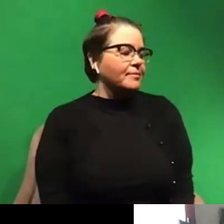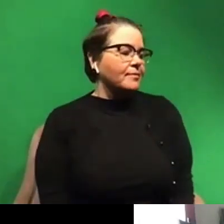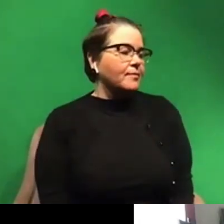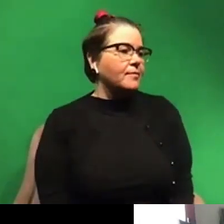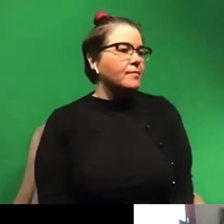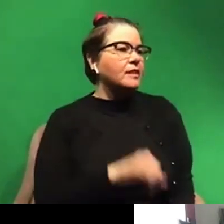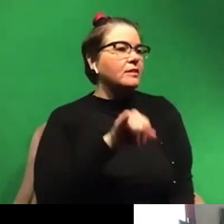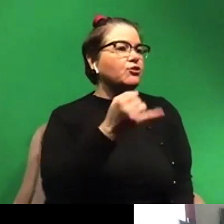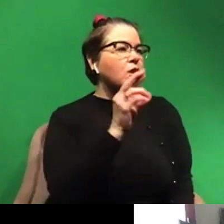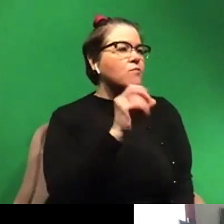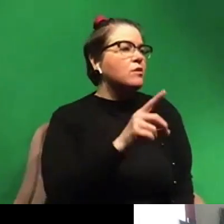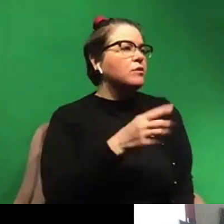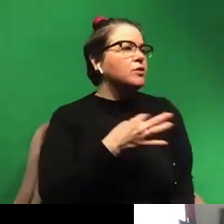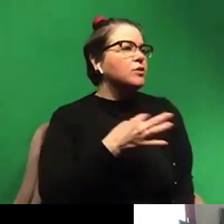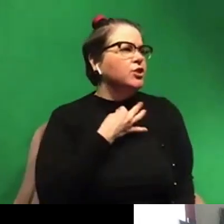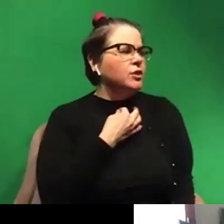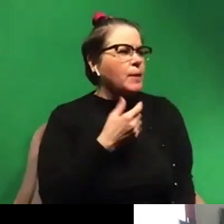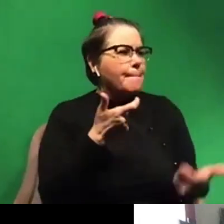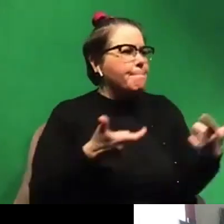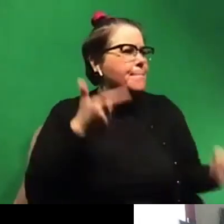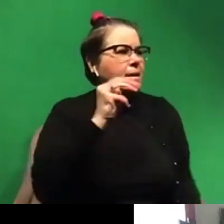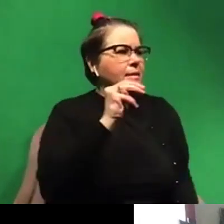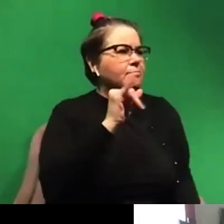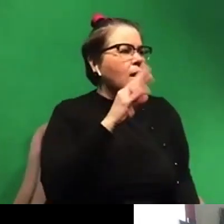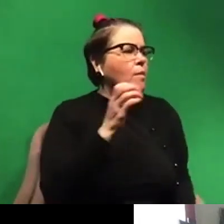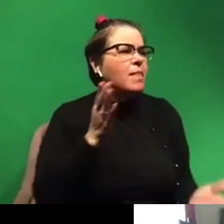what's the biggest microbe and smallest microbe? That's hard.